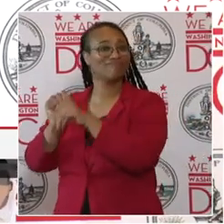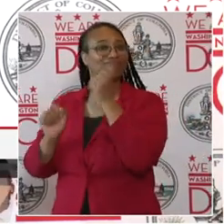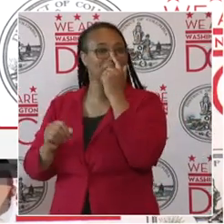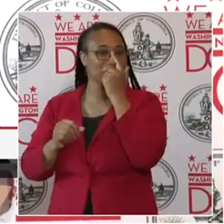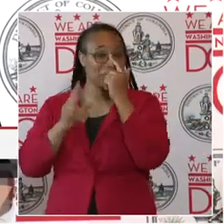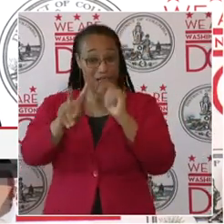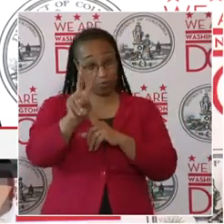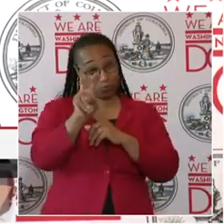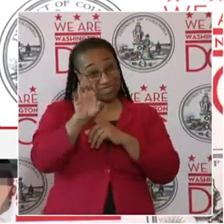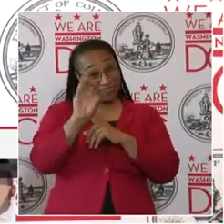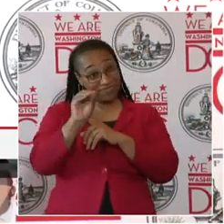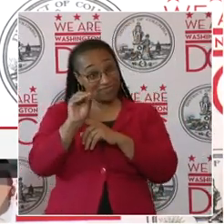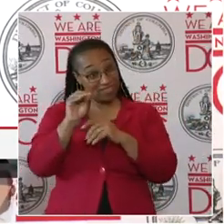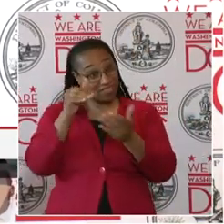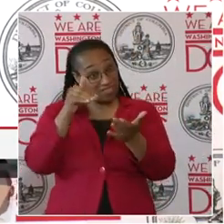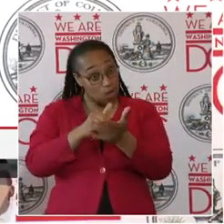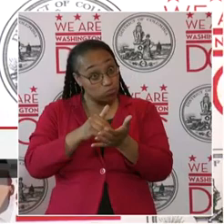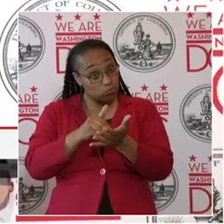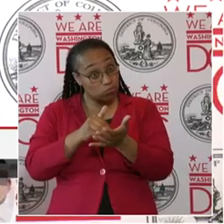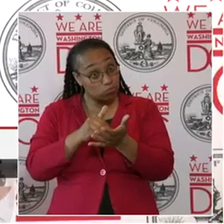250% of the